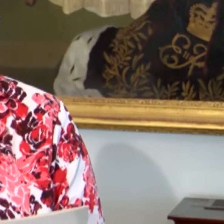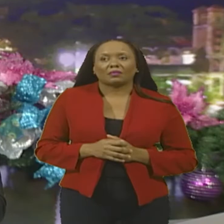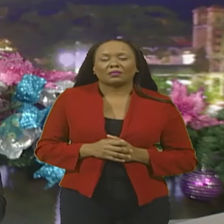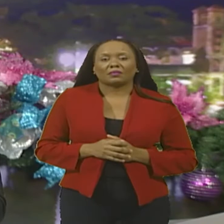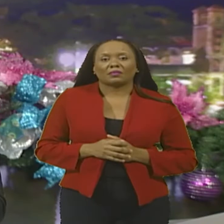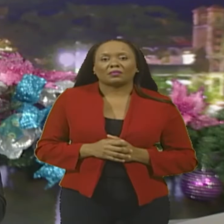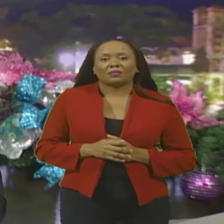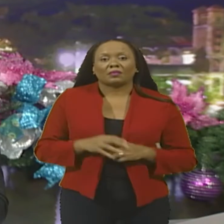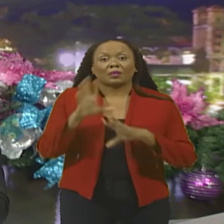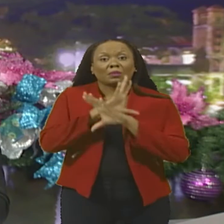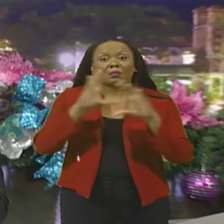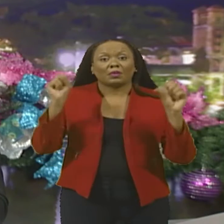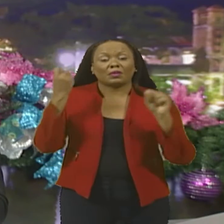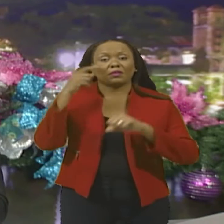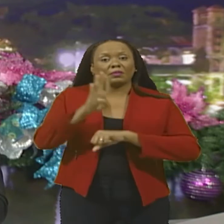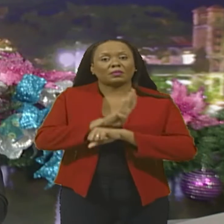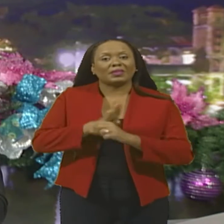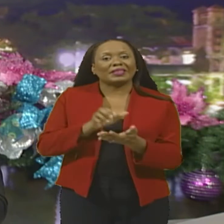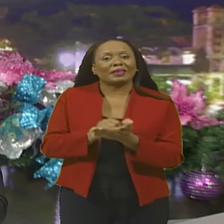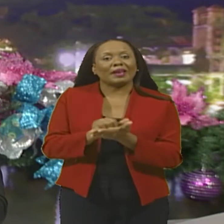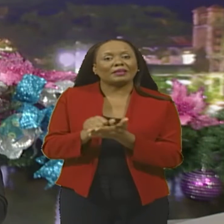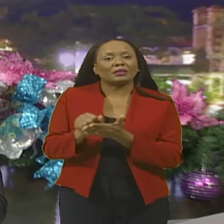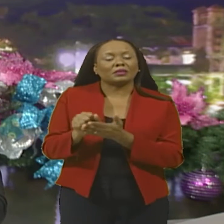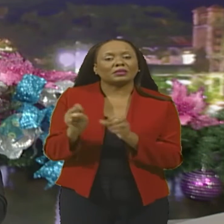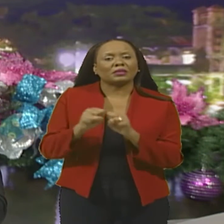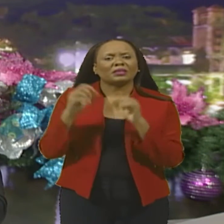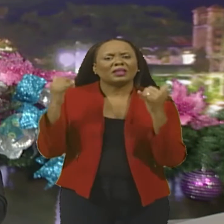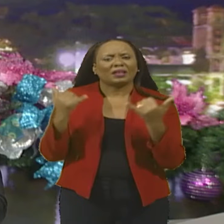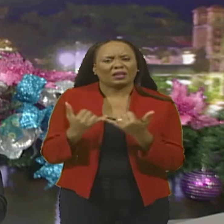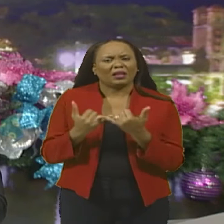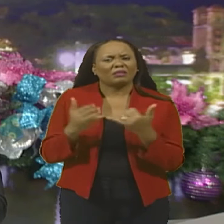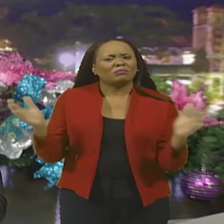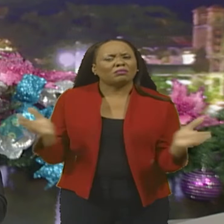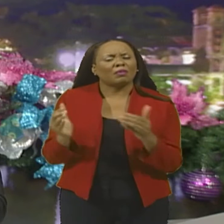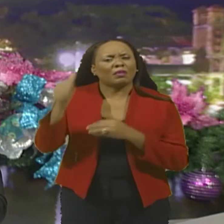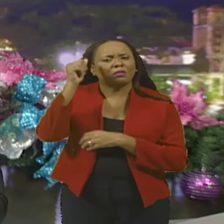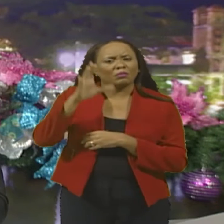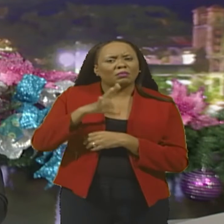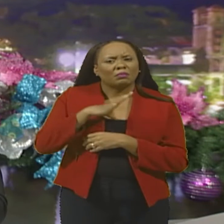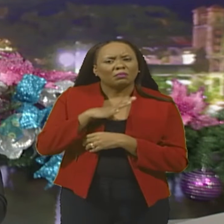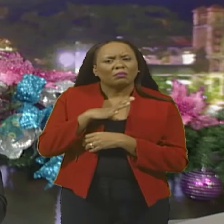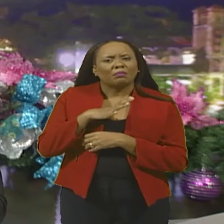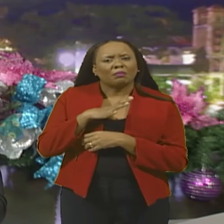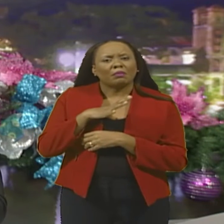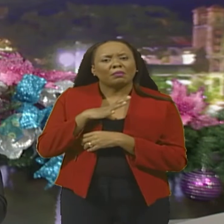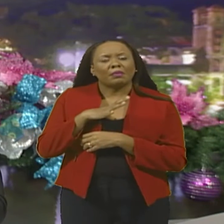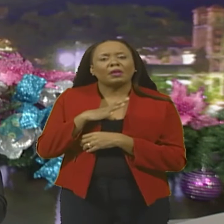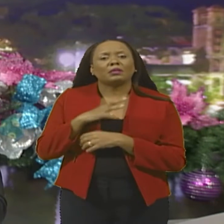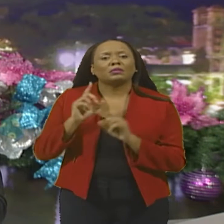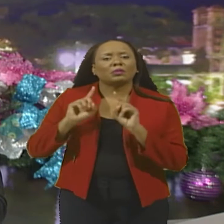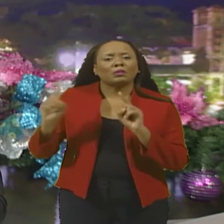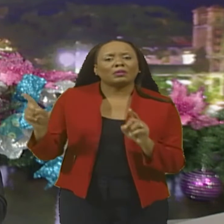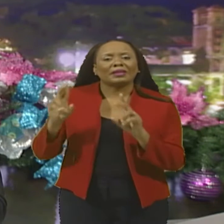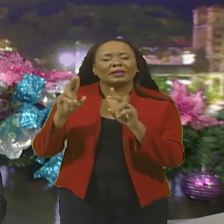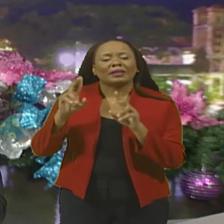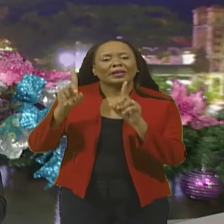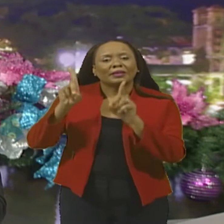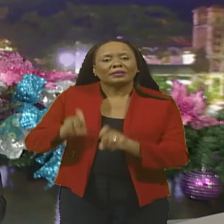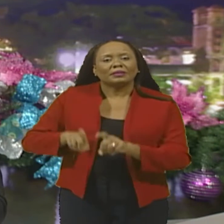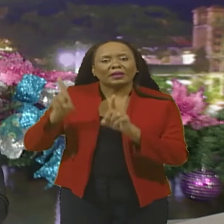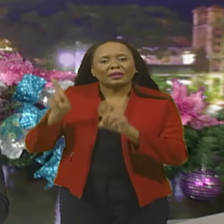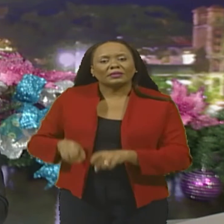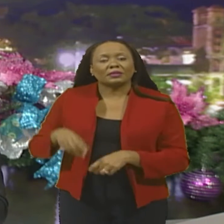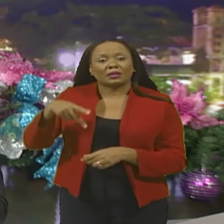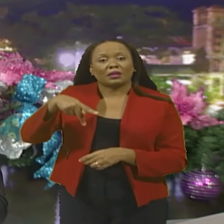Society. President of the Barbados Cancer Society, Dr. Dorothy Cook Johnson, is encouraging men to come out and get their prostates